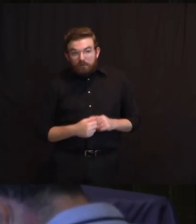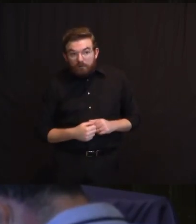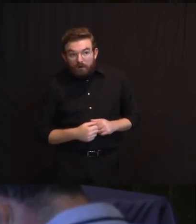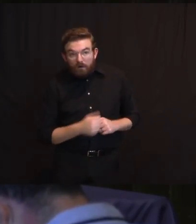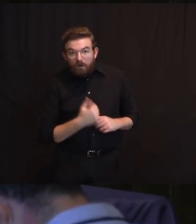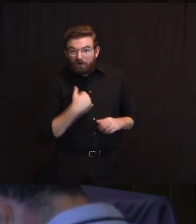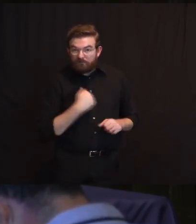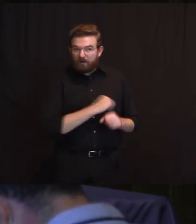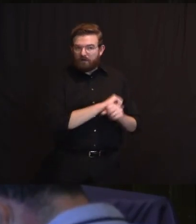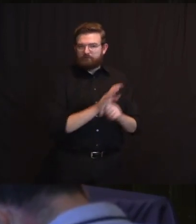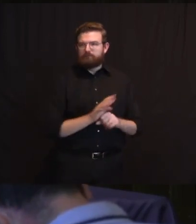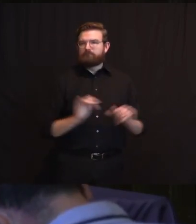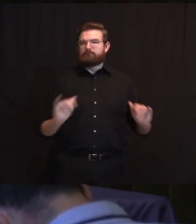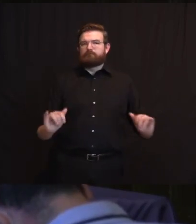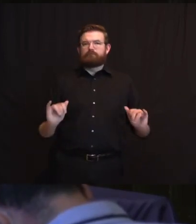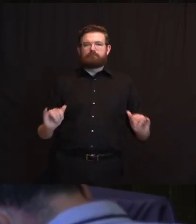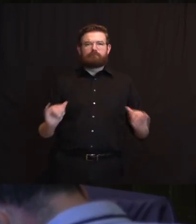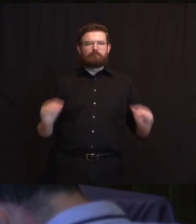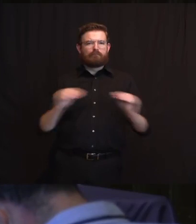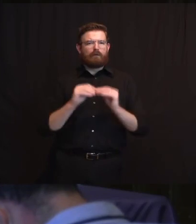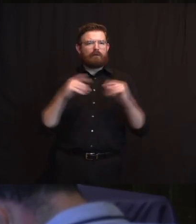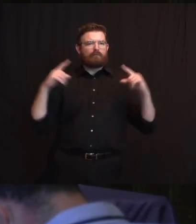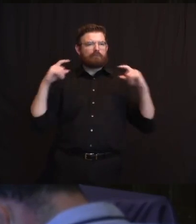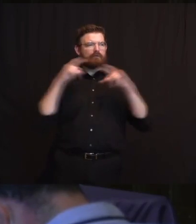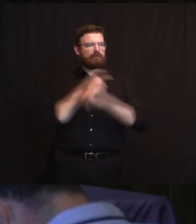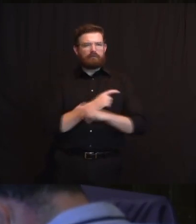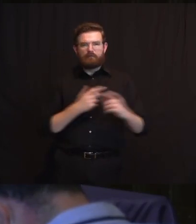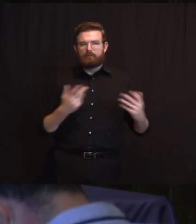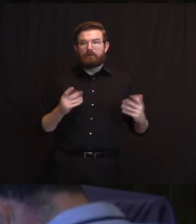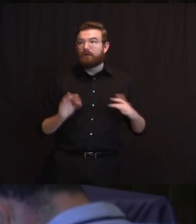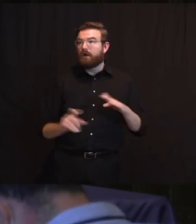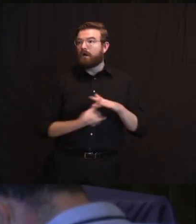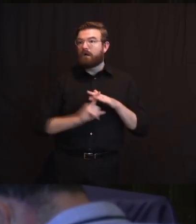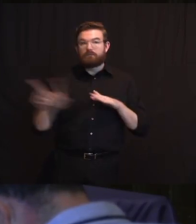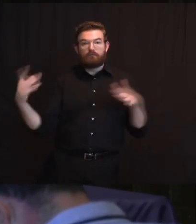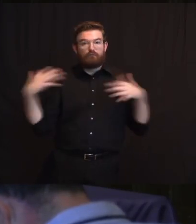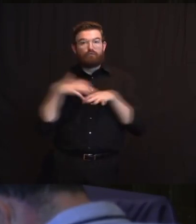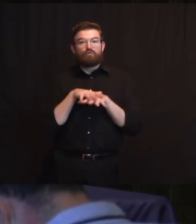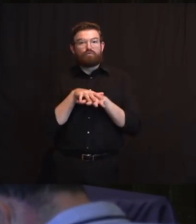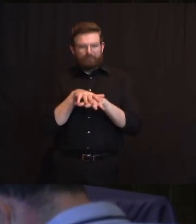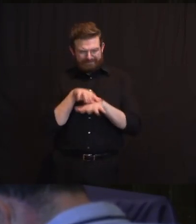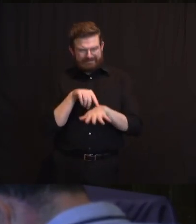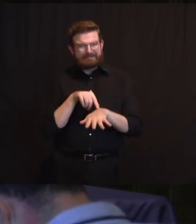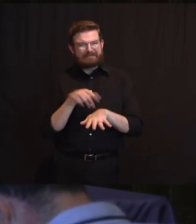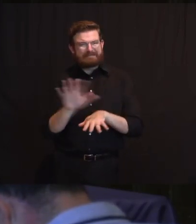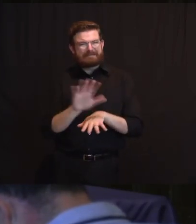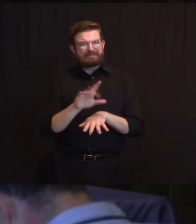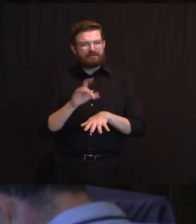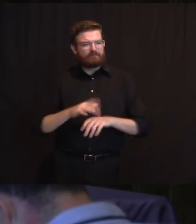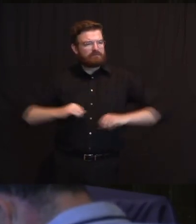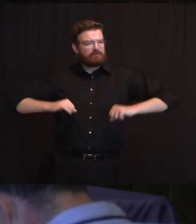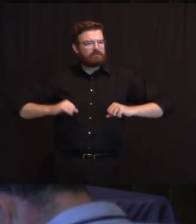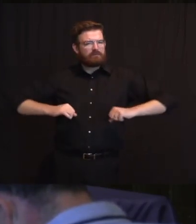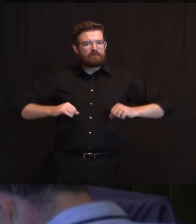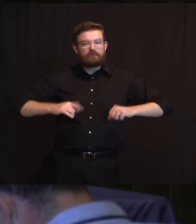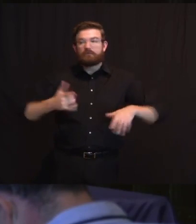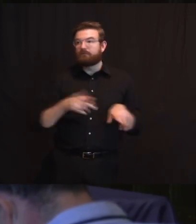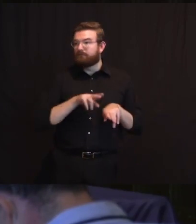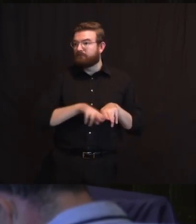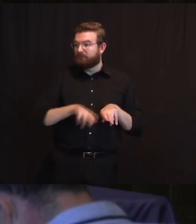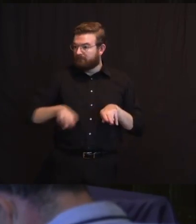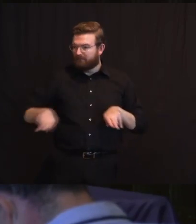space given social distancing requirements. So Again, our county OEM coordinators have weighed